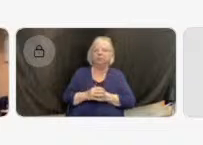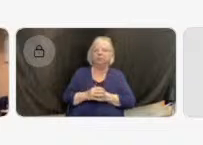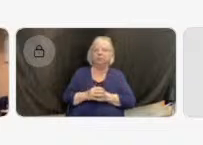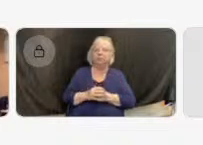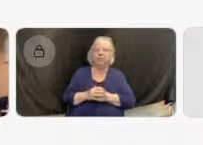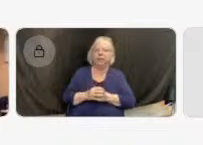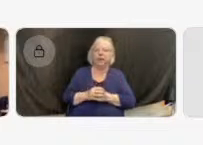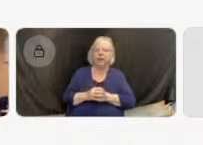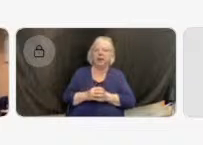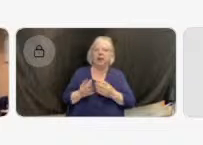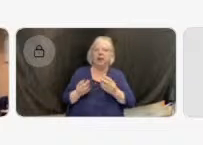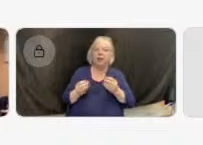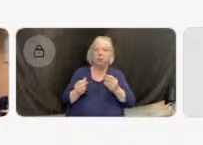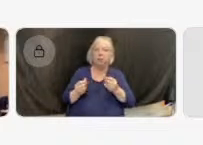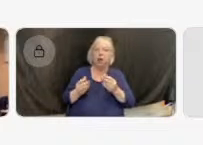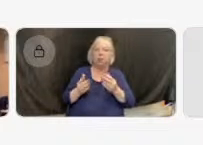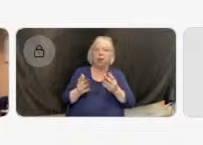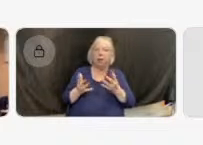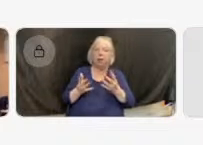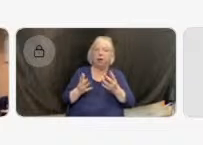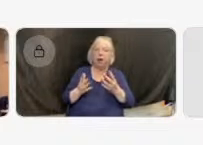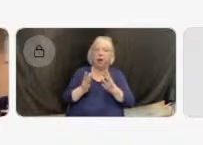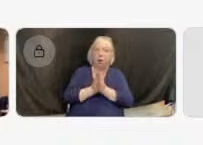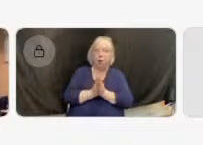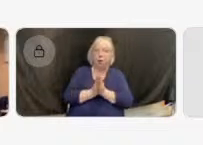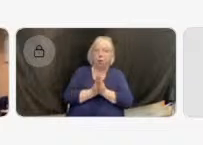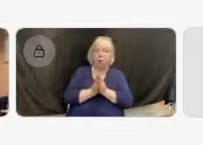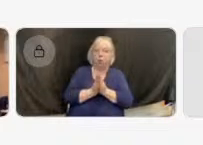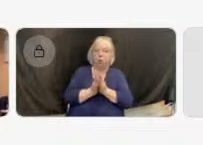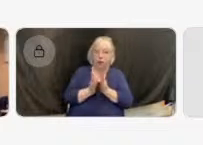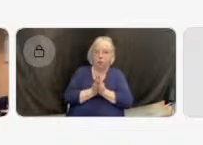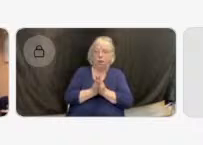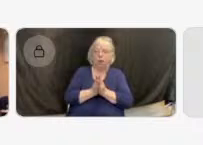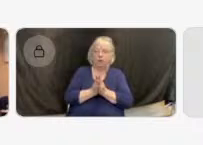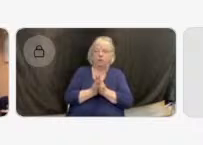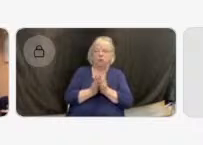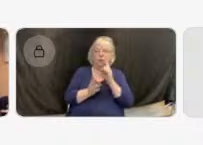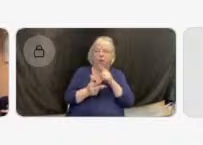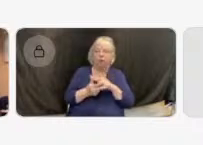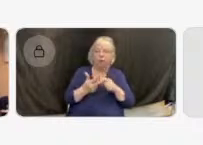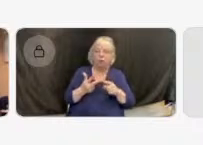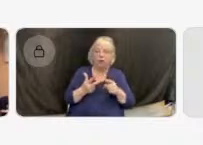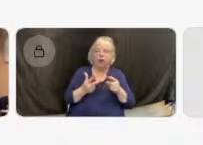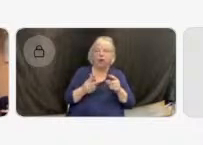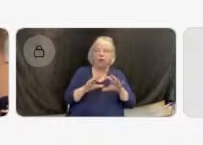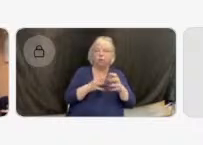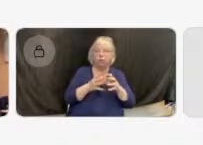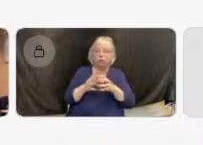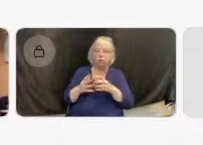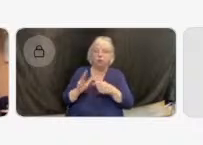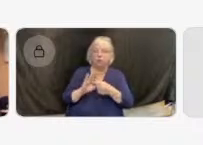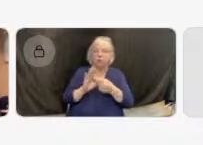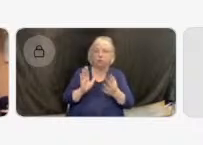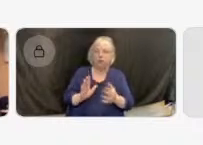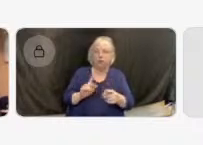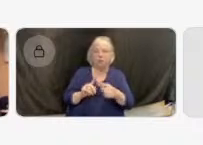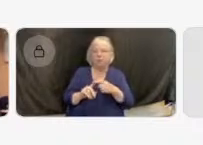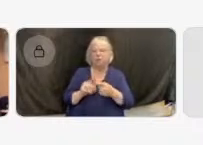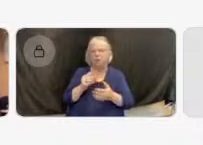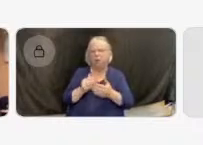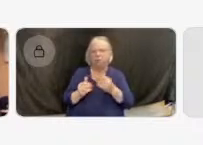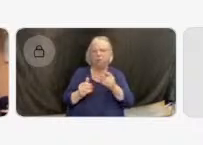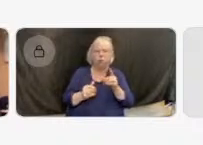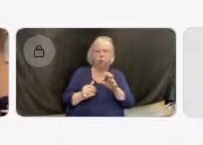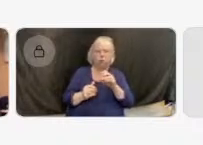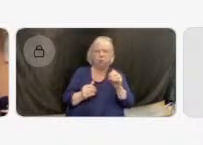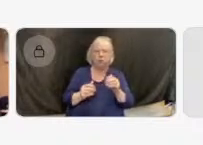These are the property owner requests for the 3 associations that I represent today, and the near 100% of residents who signed these